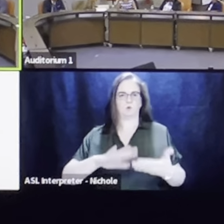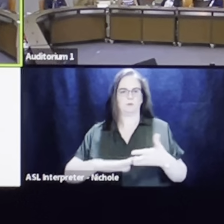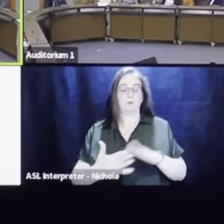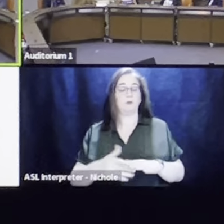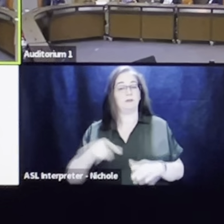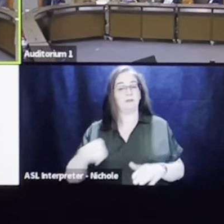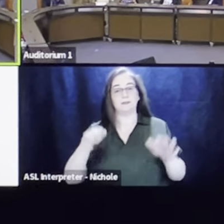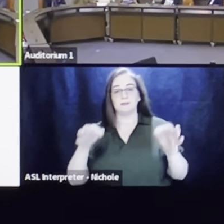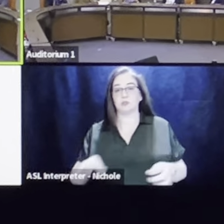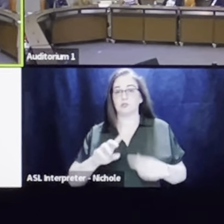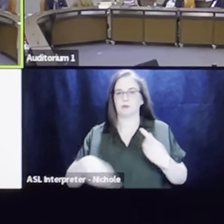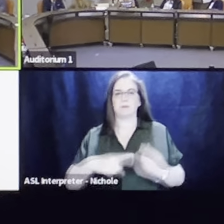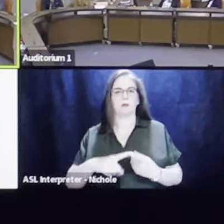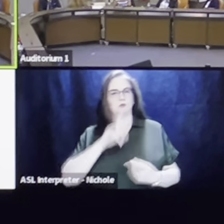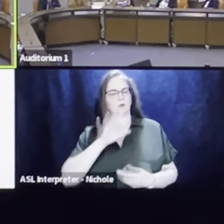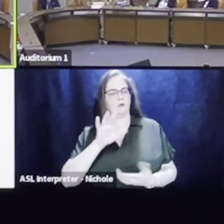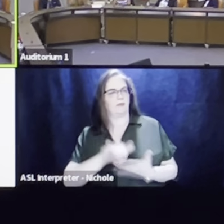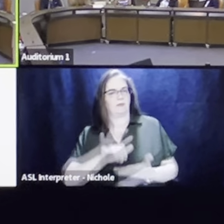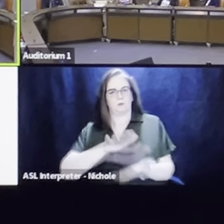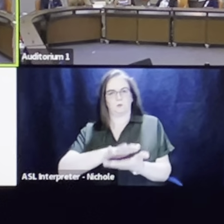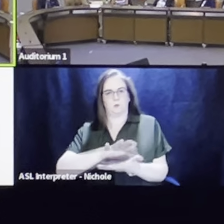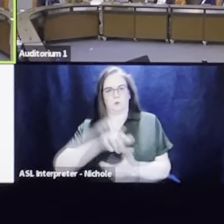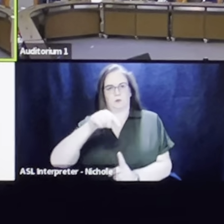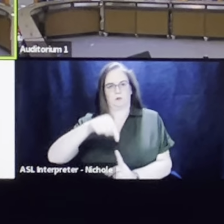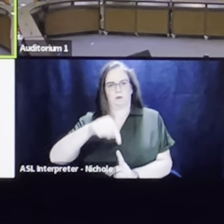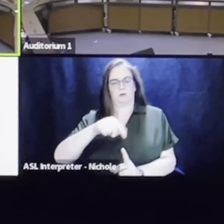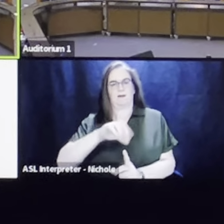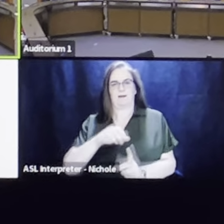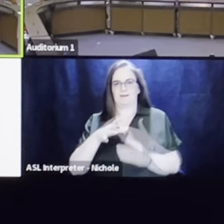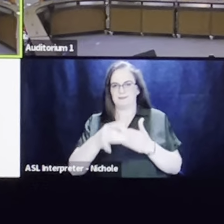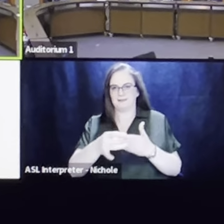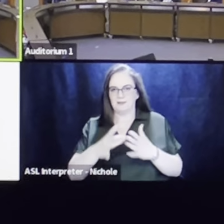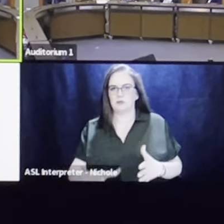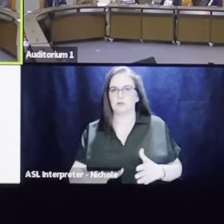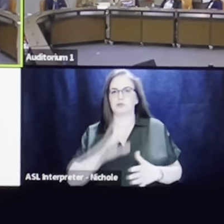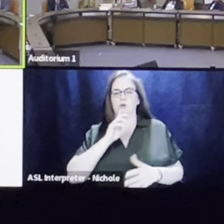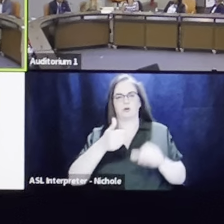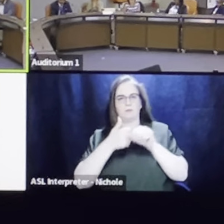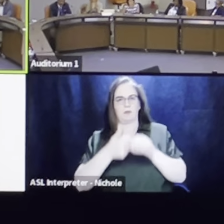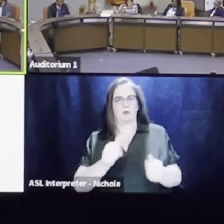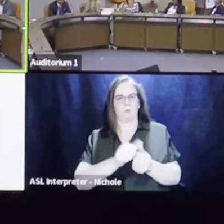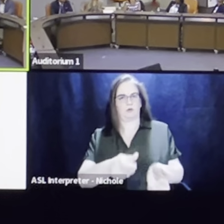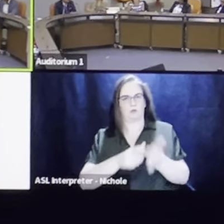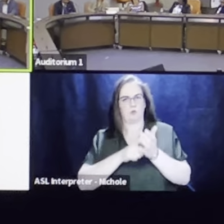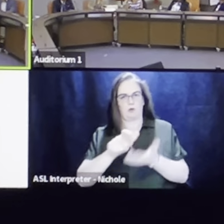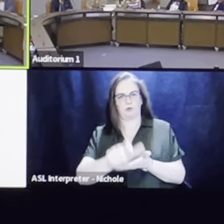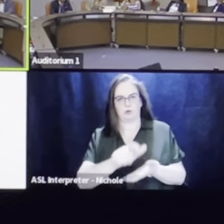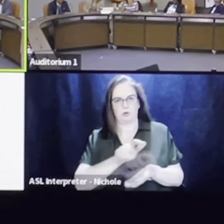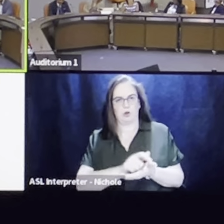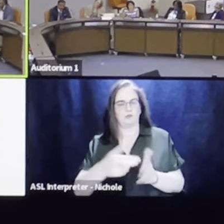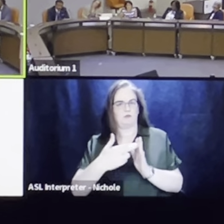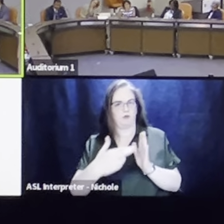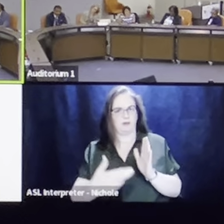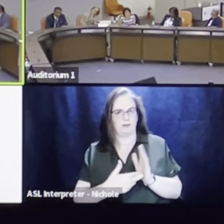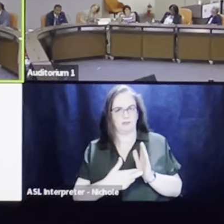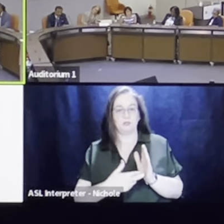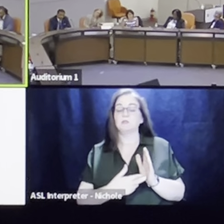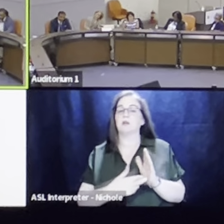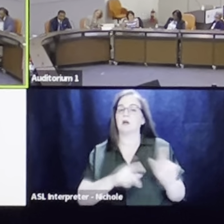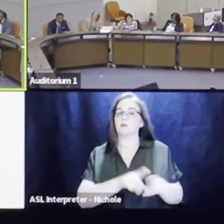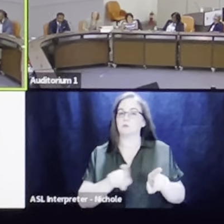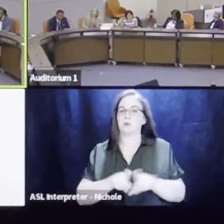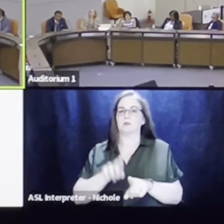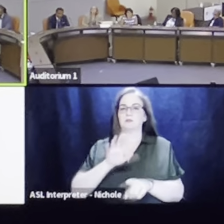This decision is about ensuring that the school and its leaders are complying with required laws and regulations, as well